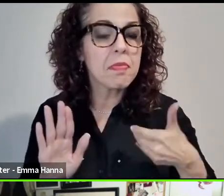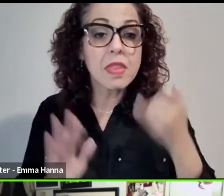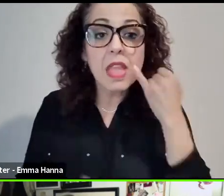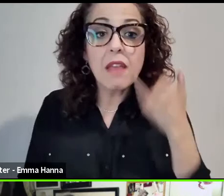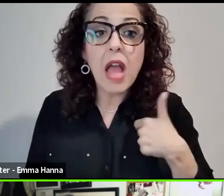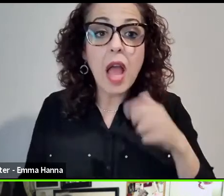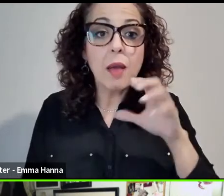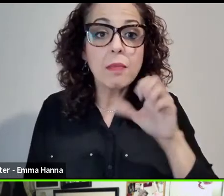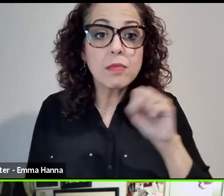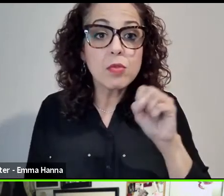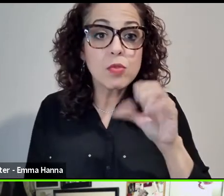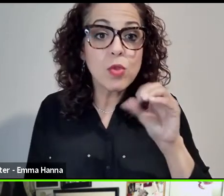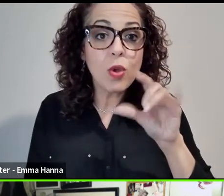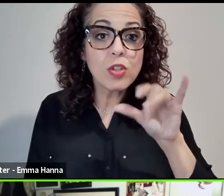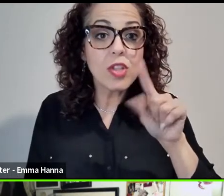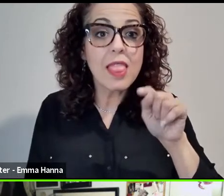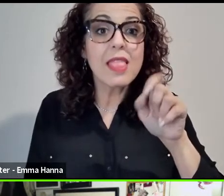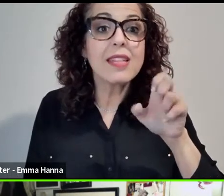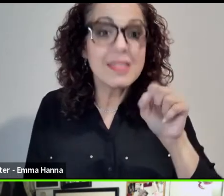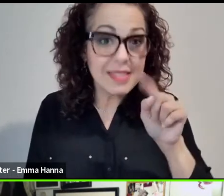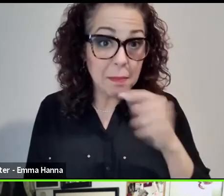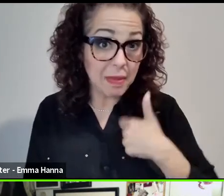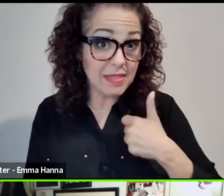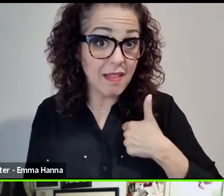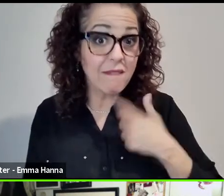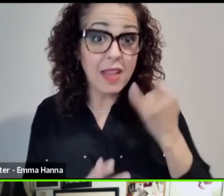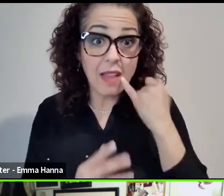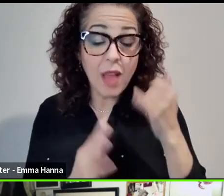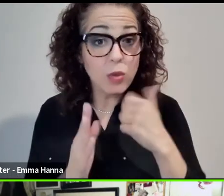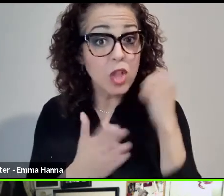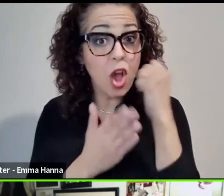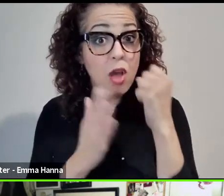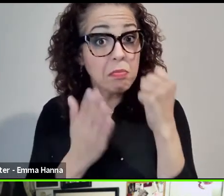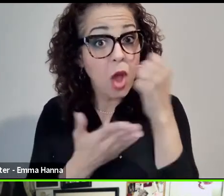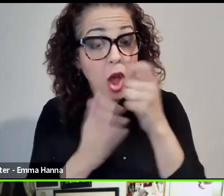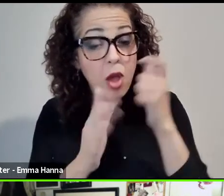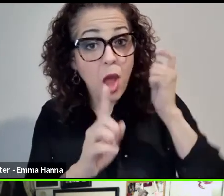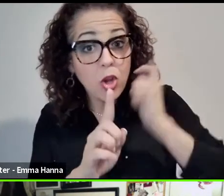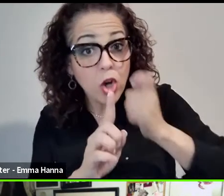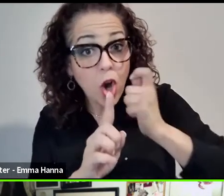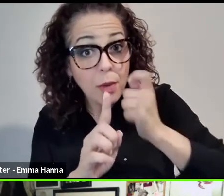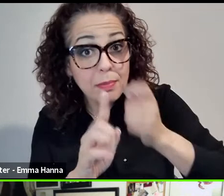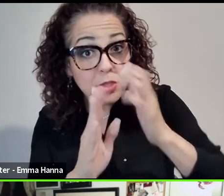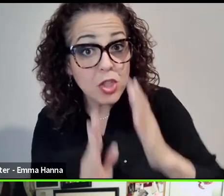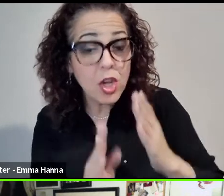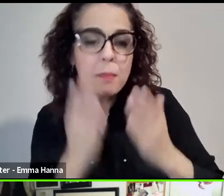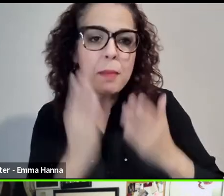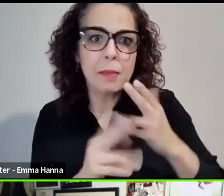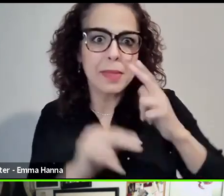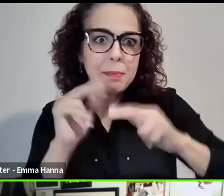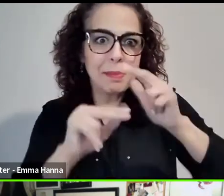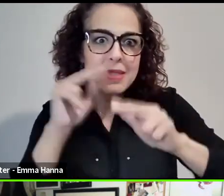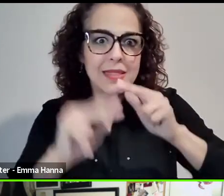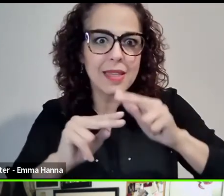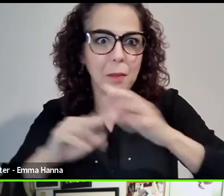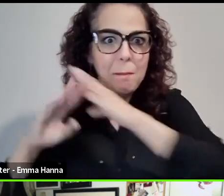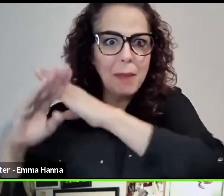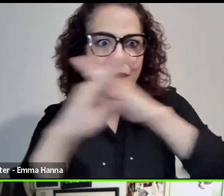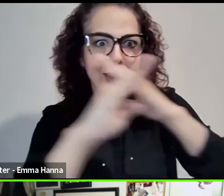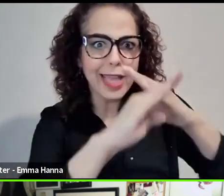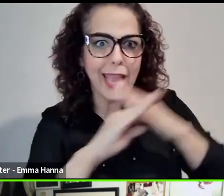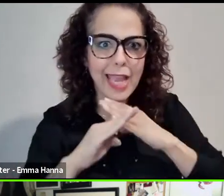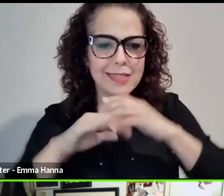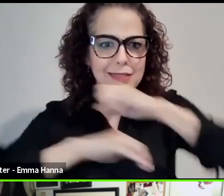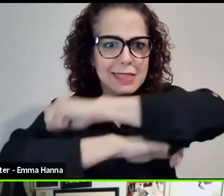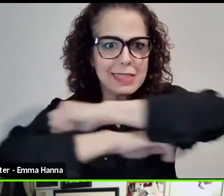socialist and I was a carpenter, I would probably, I don't know, be building barricades or stages or something. If I